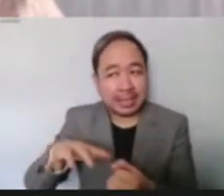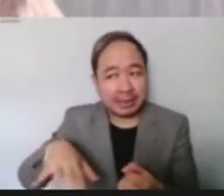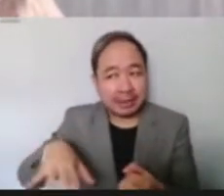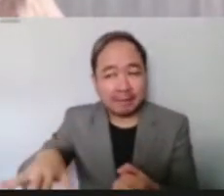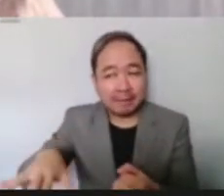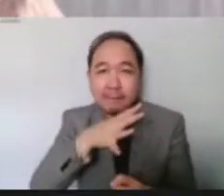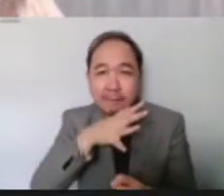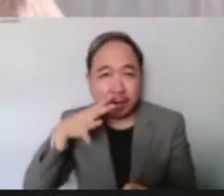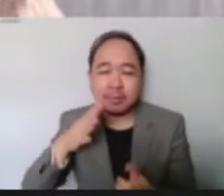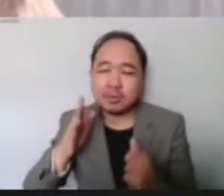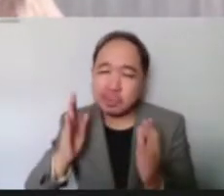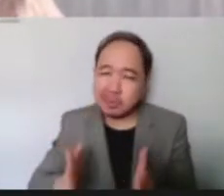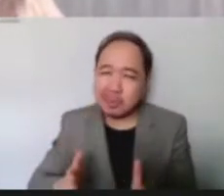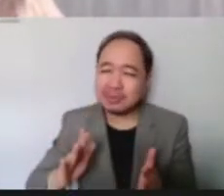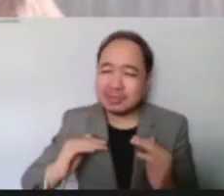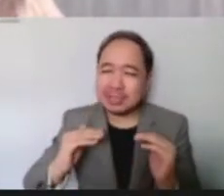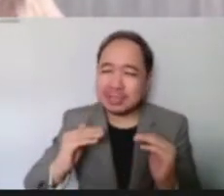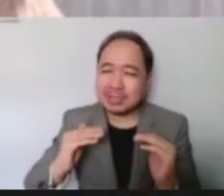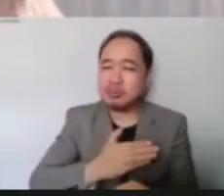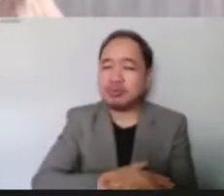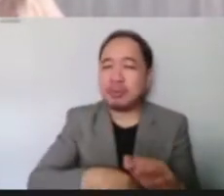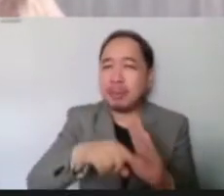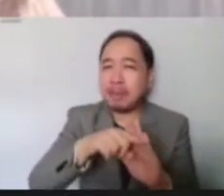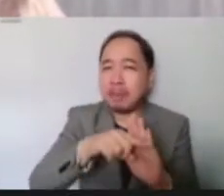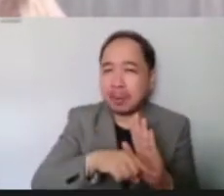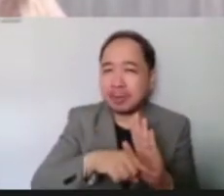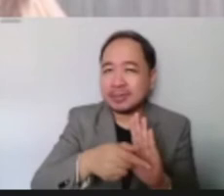policies and institutions and Investments